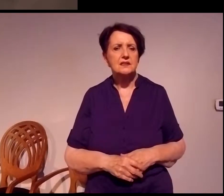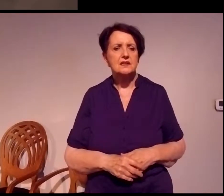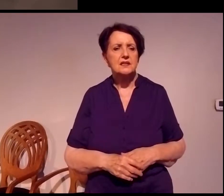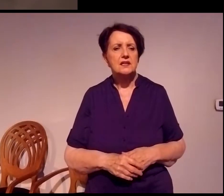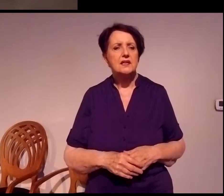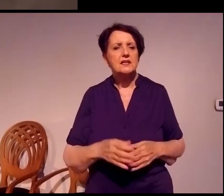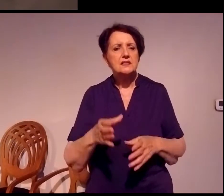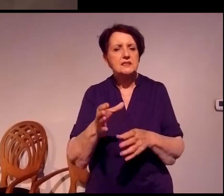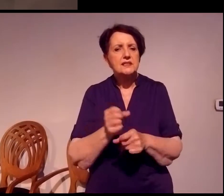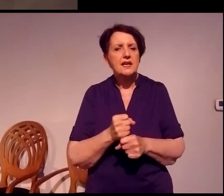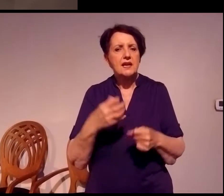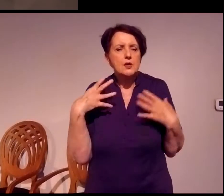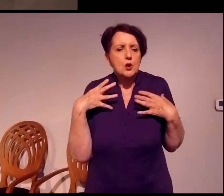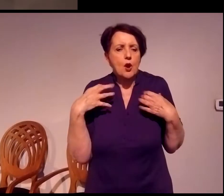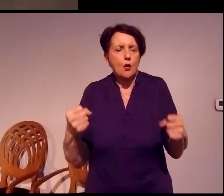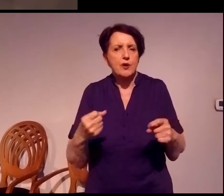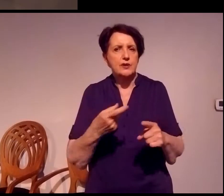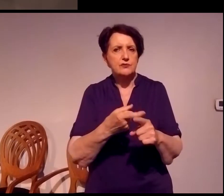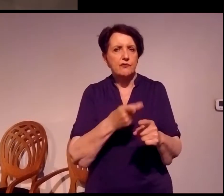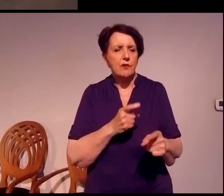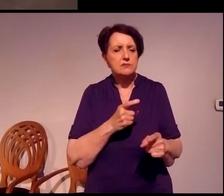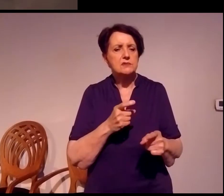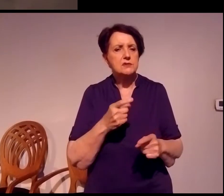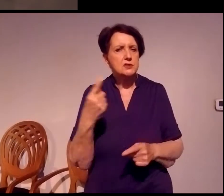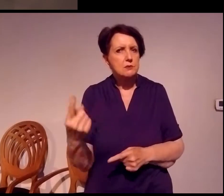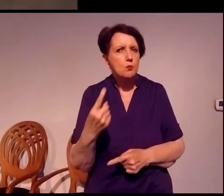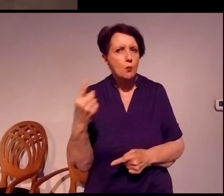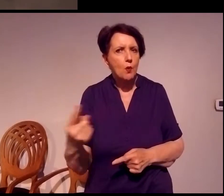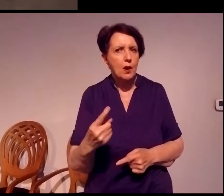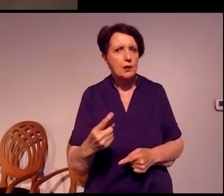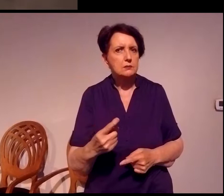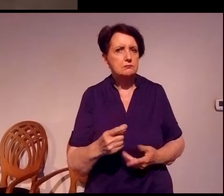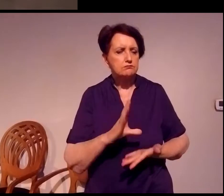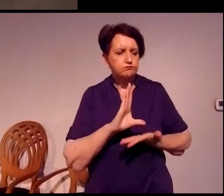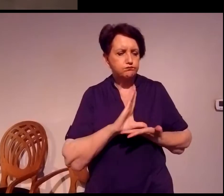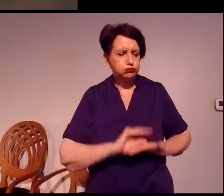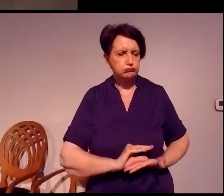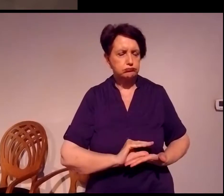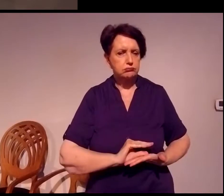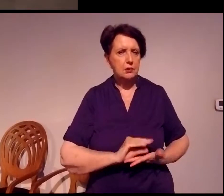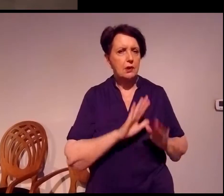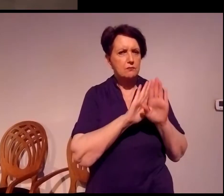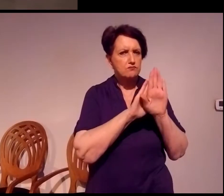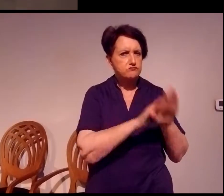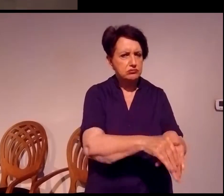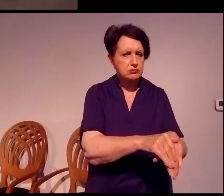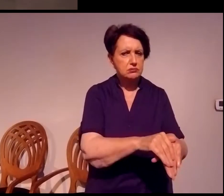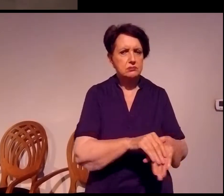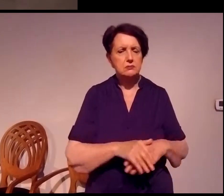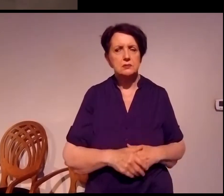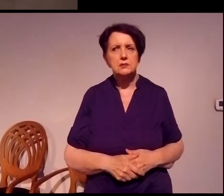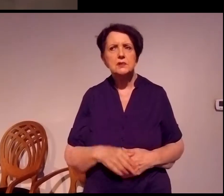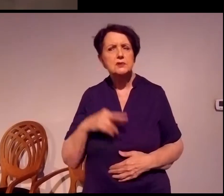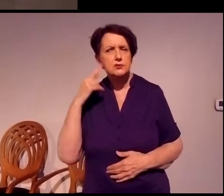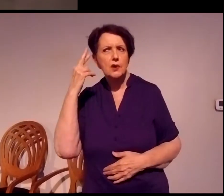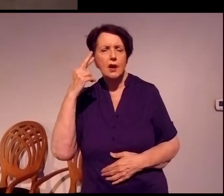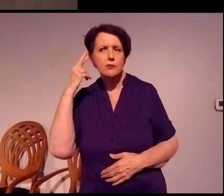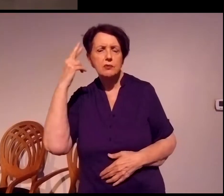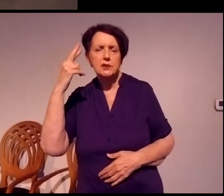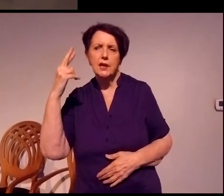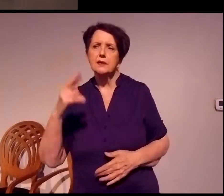someone, lowering their self-image and the self-confidence. And I realized